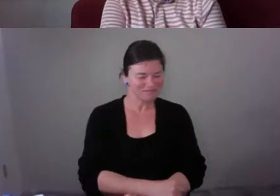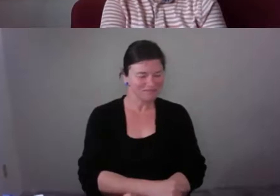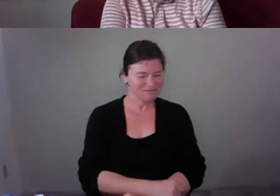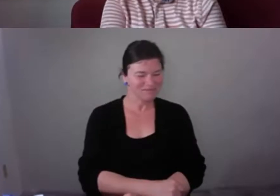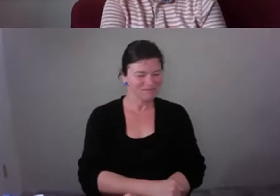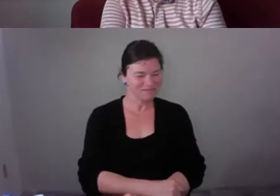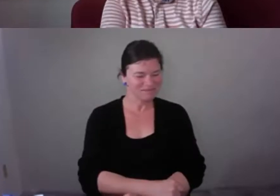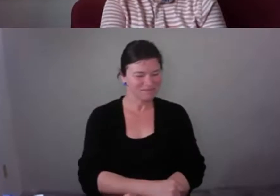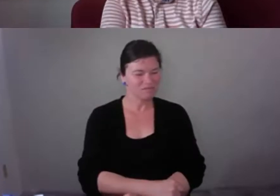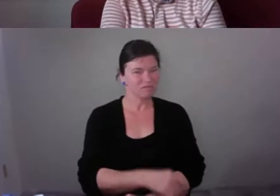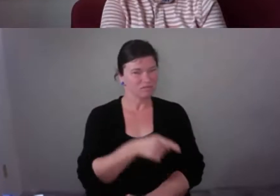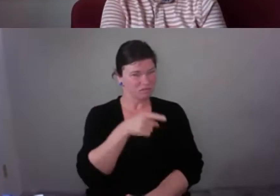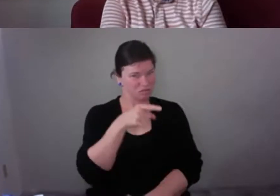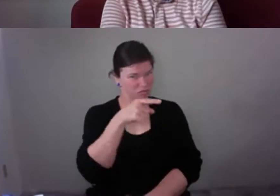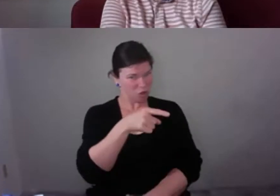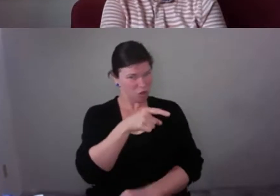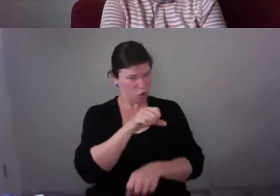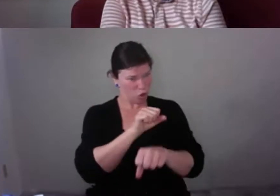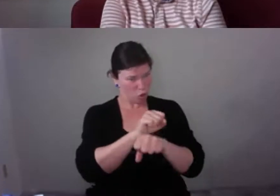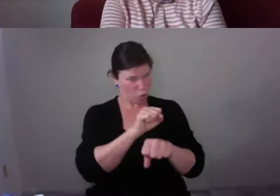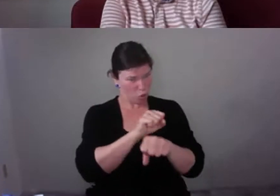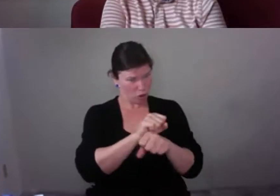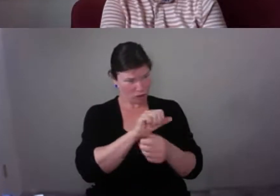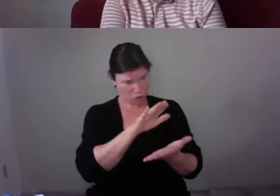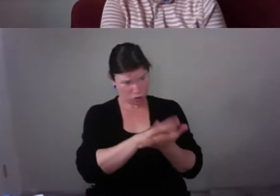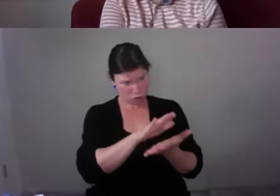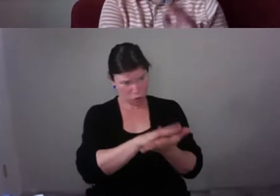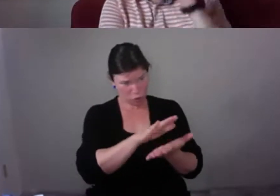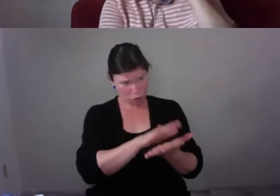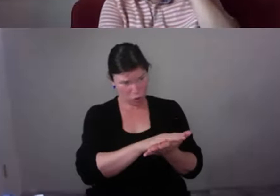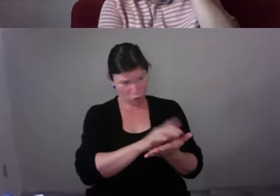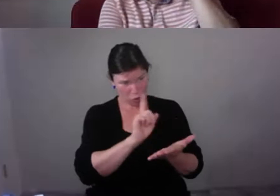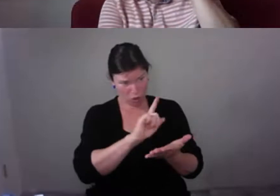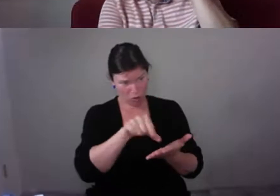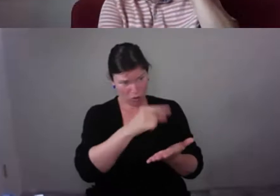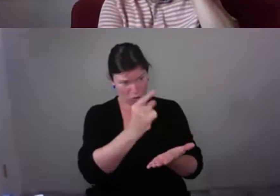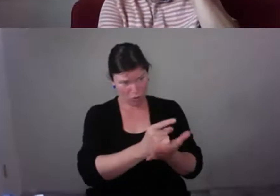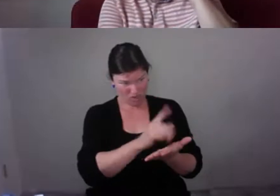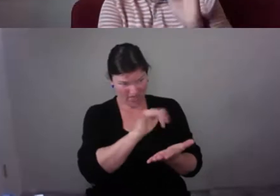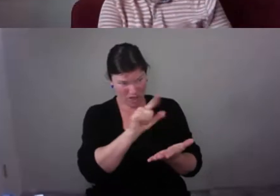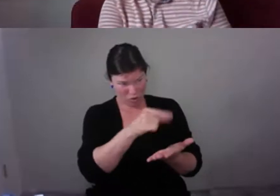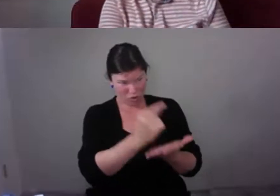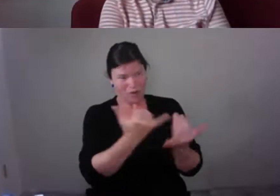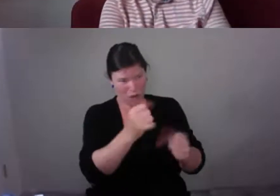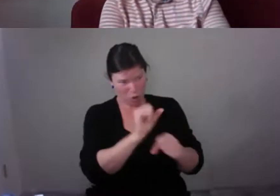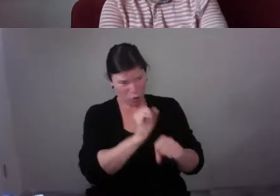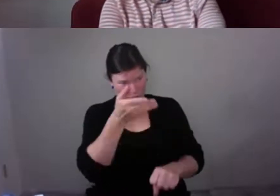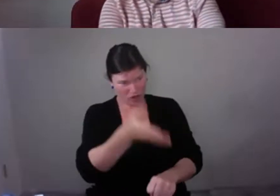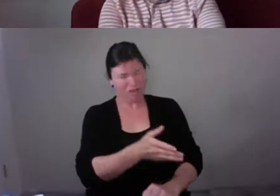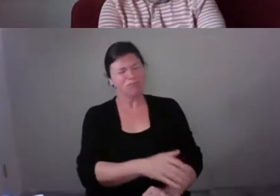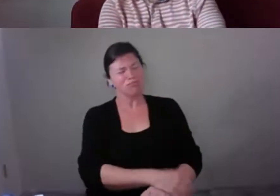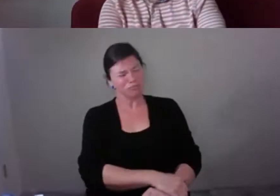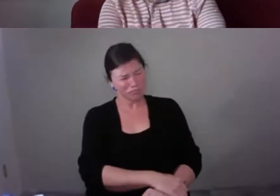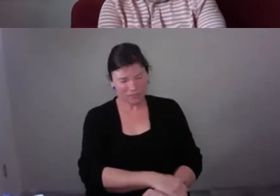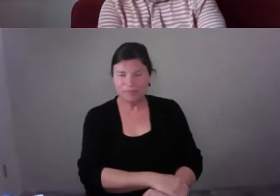You now work at the school where you graduated from Yeah. for college, and I wondered how you